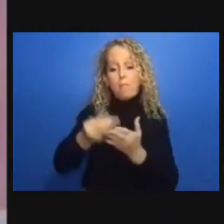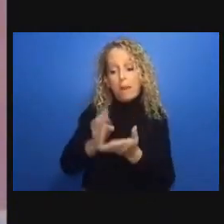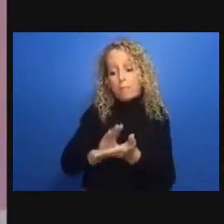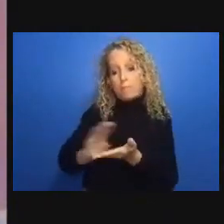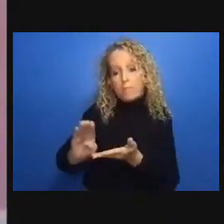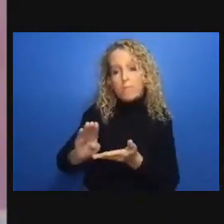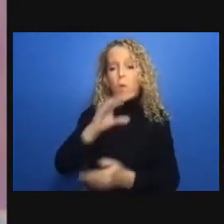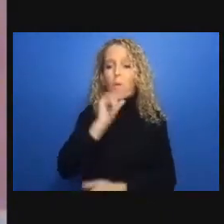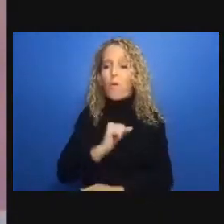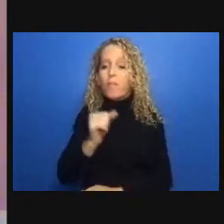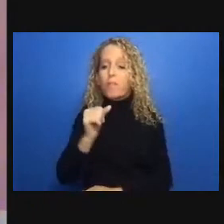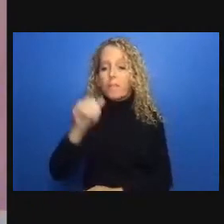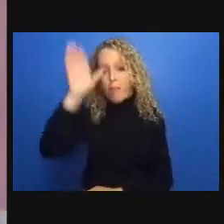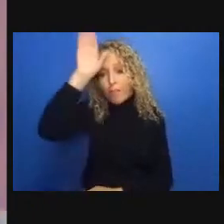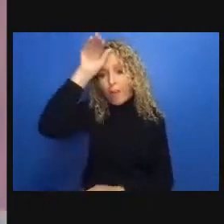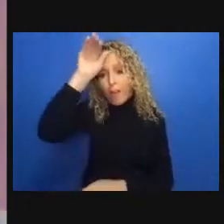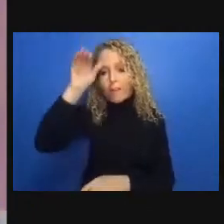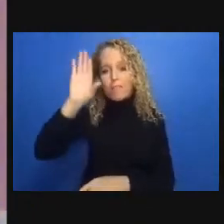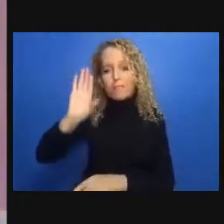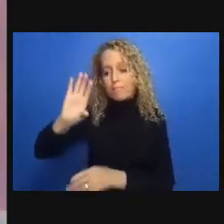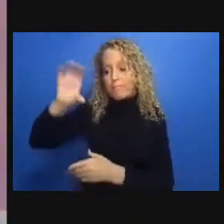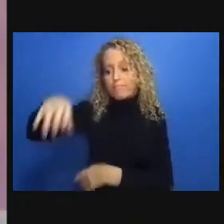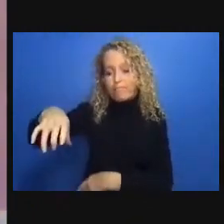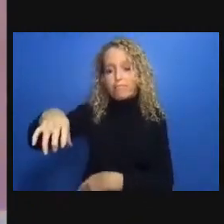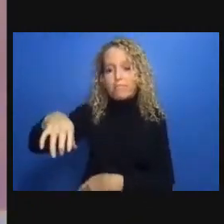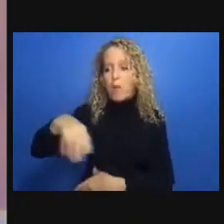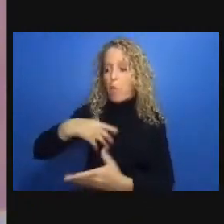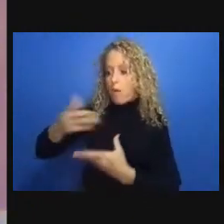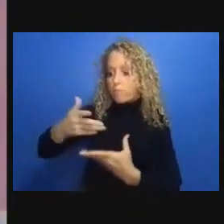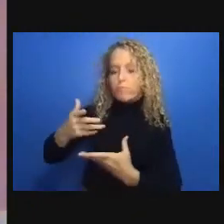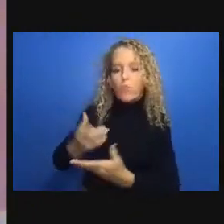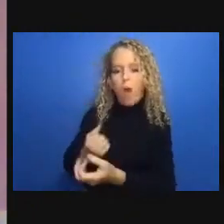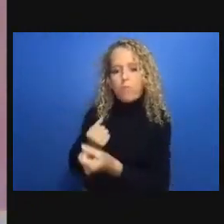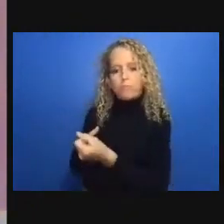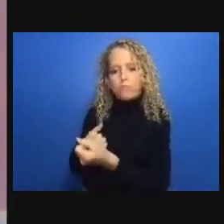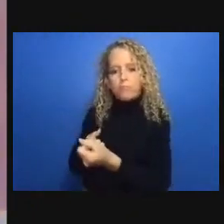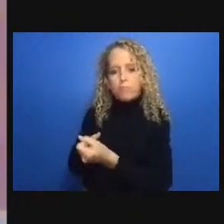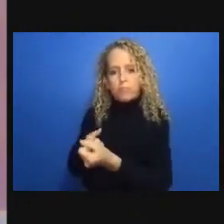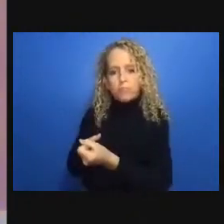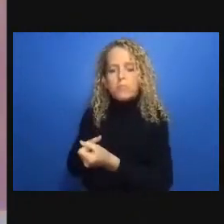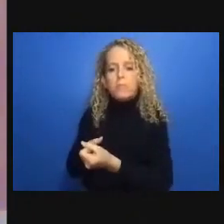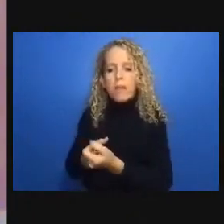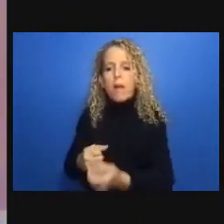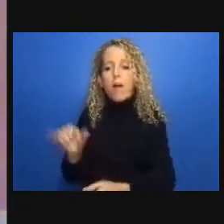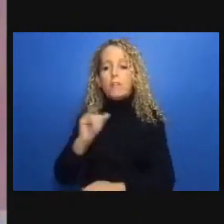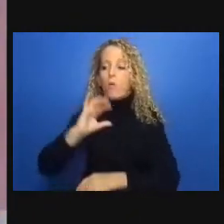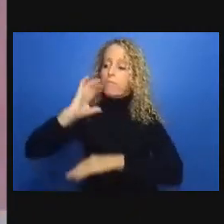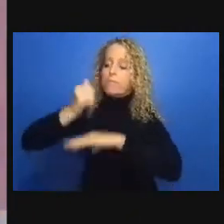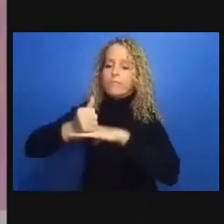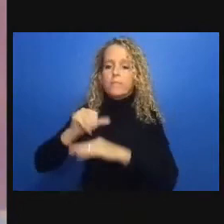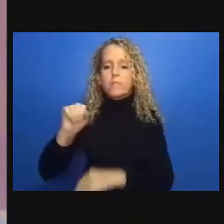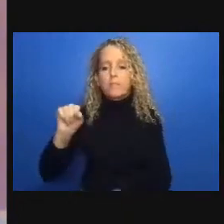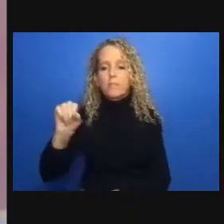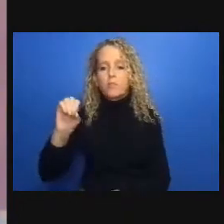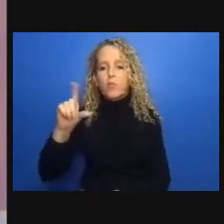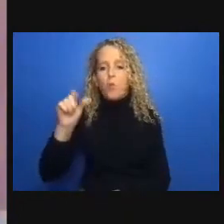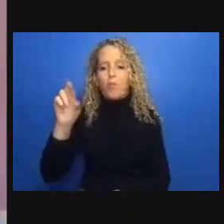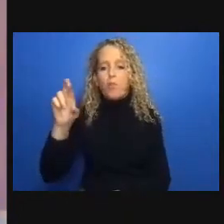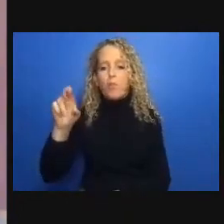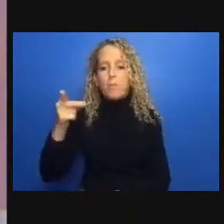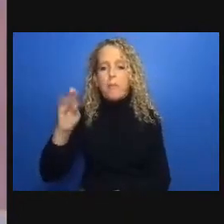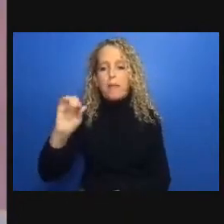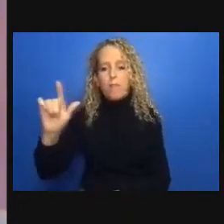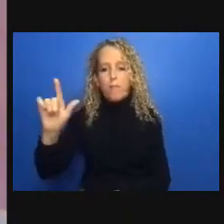building and helps to defray costs in heating and electricity by installing solar panels. So communities could